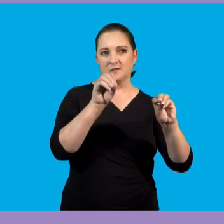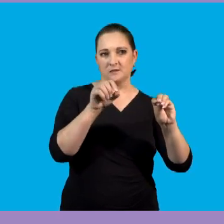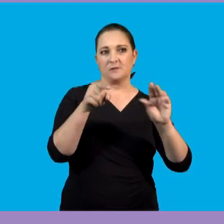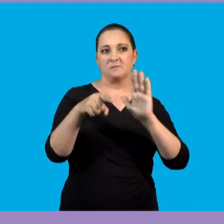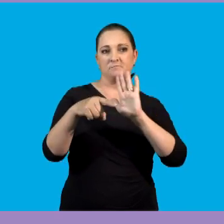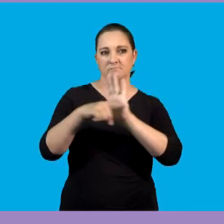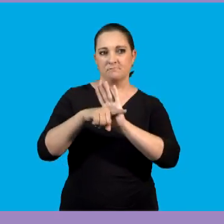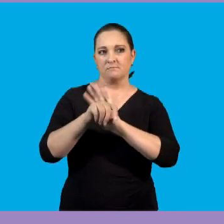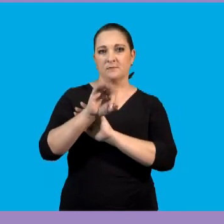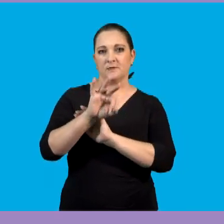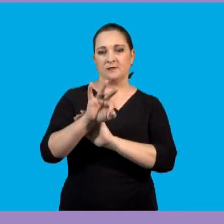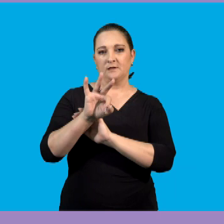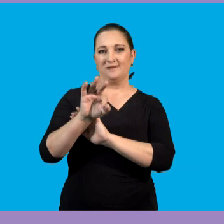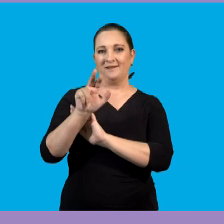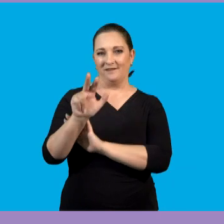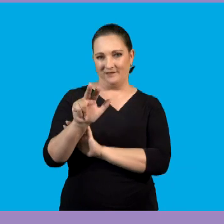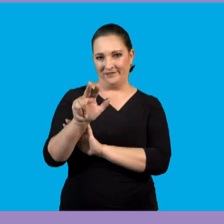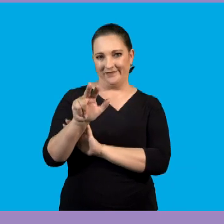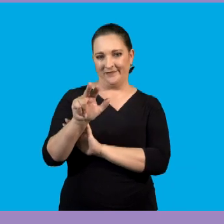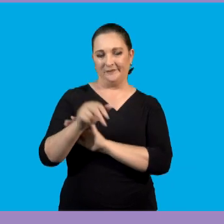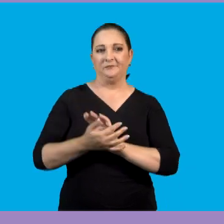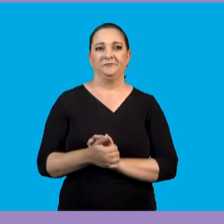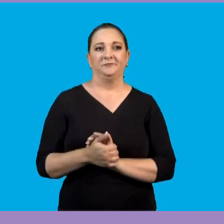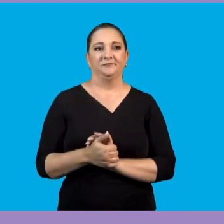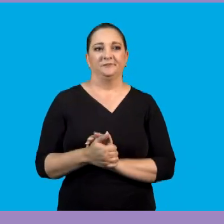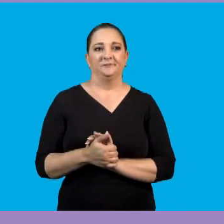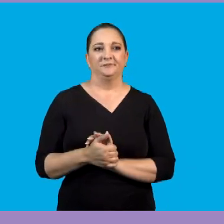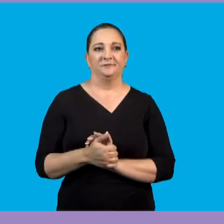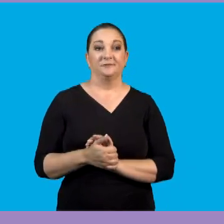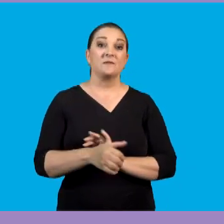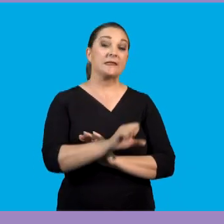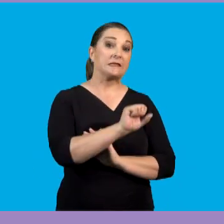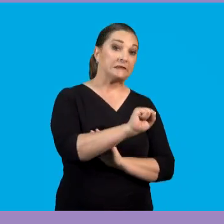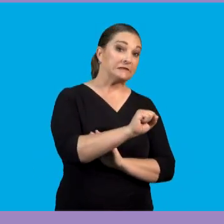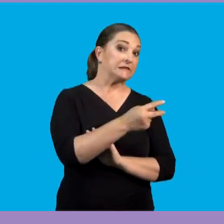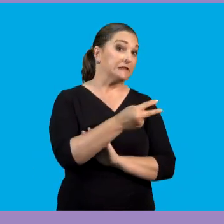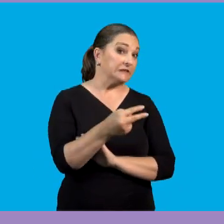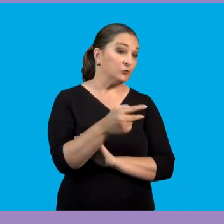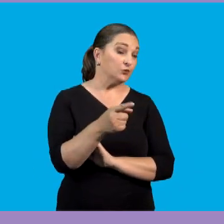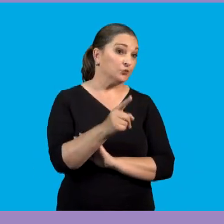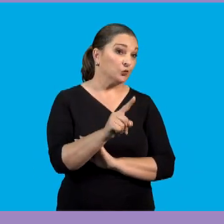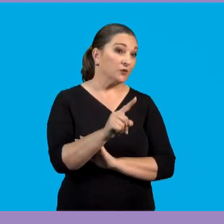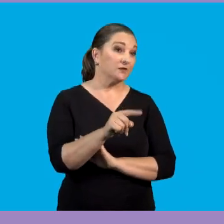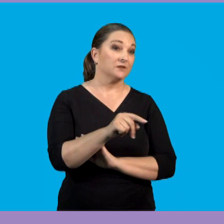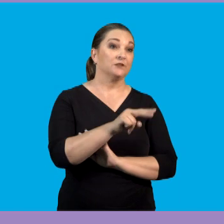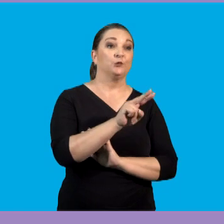so that would mean that our our angle S will be equals